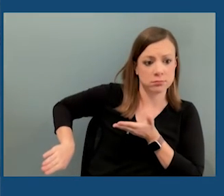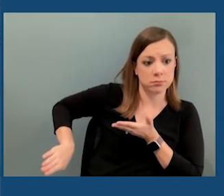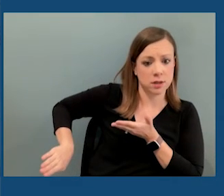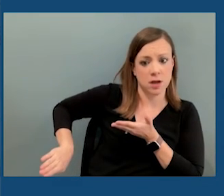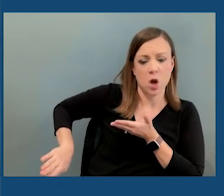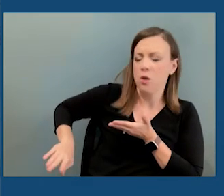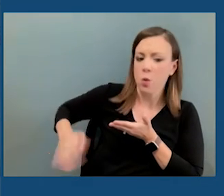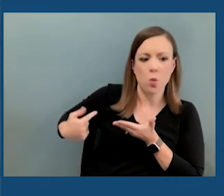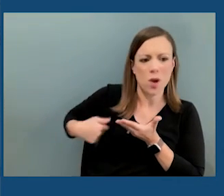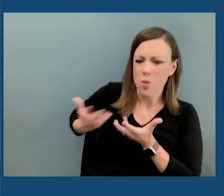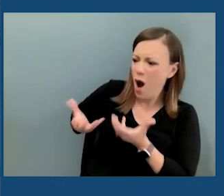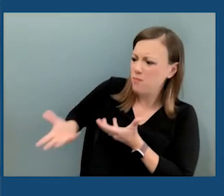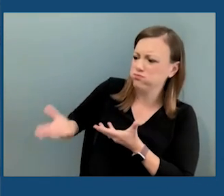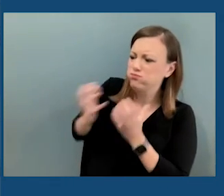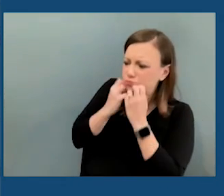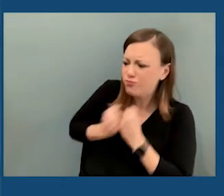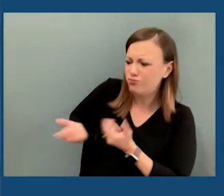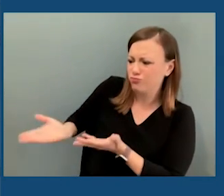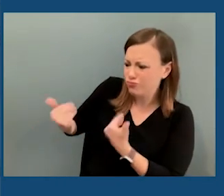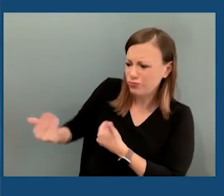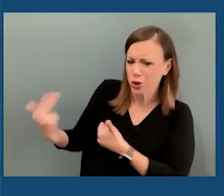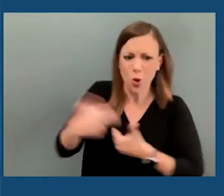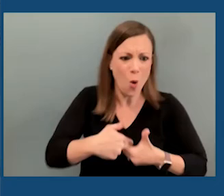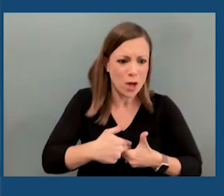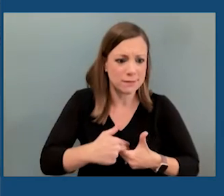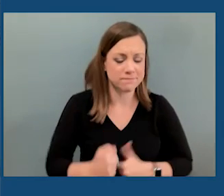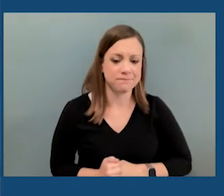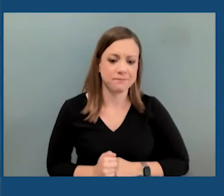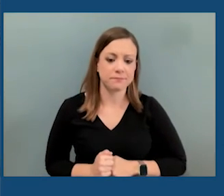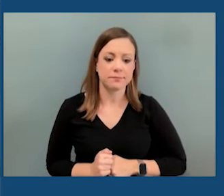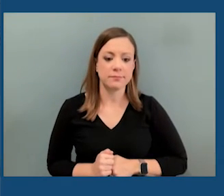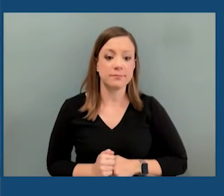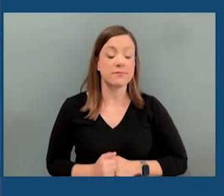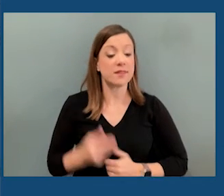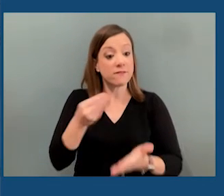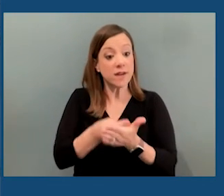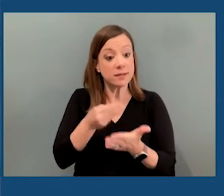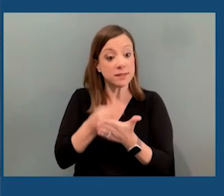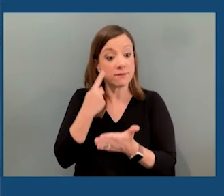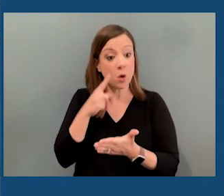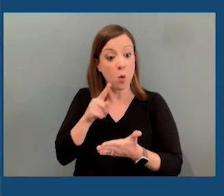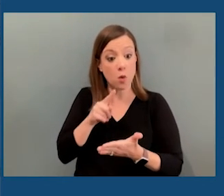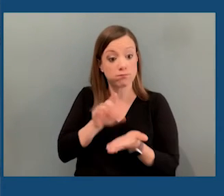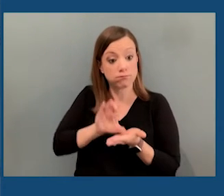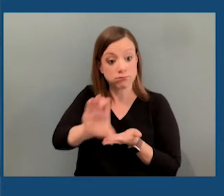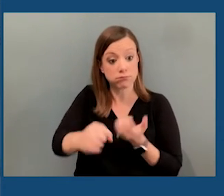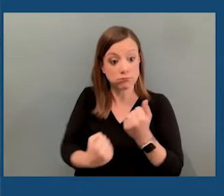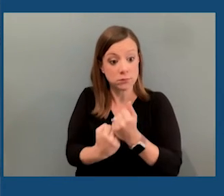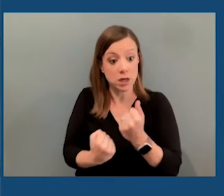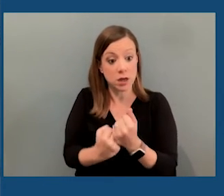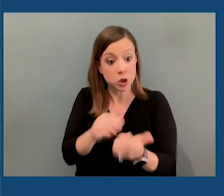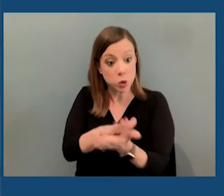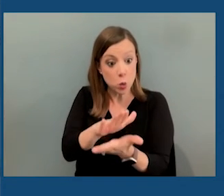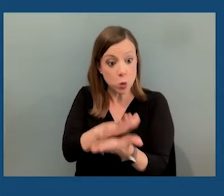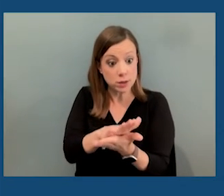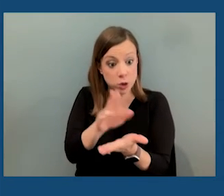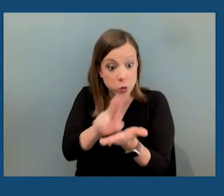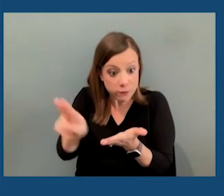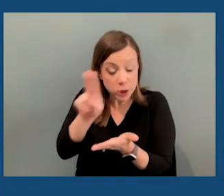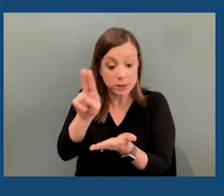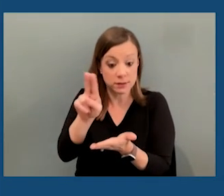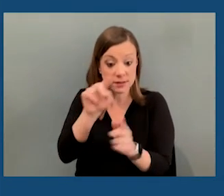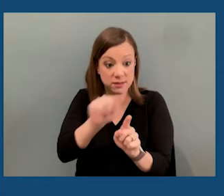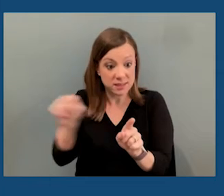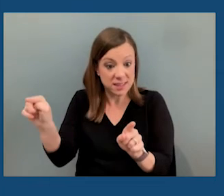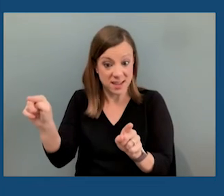that happen. Funding for schools. We have to keep investing because that's your